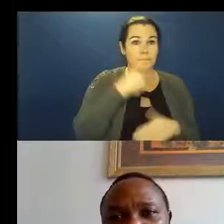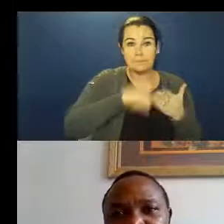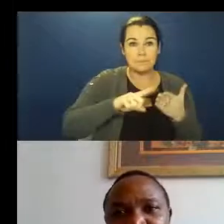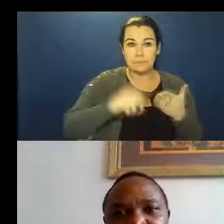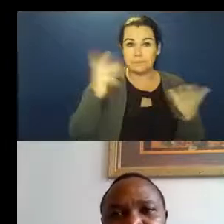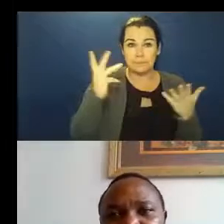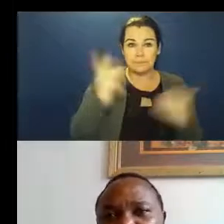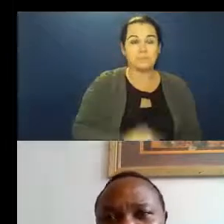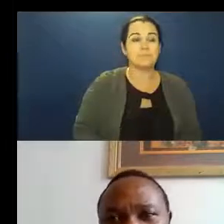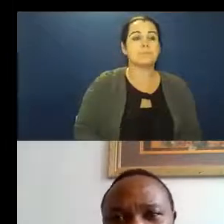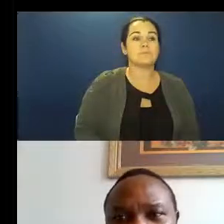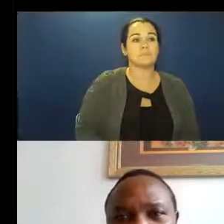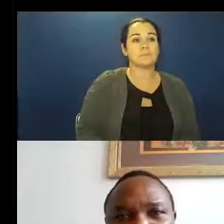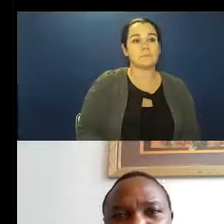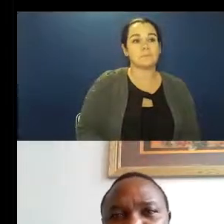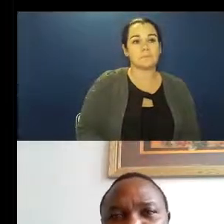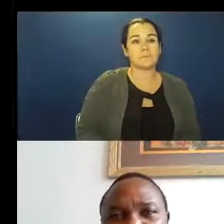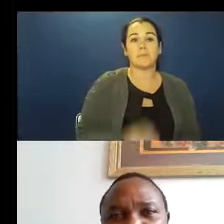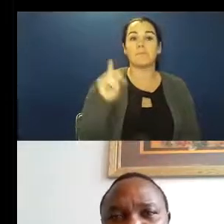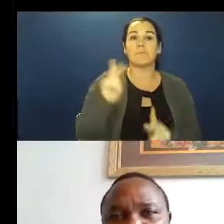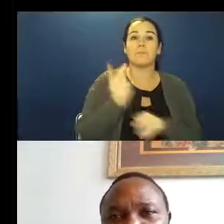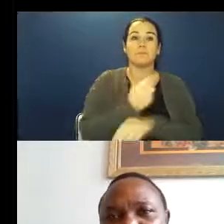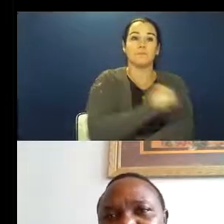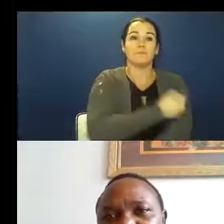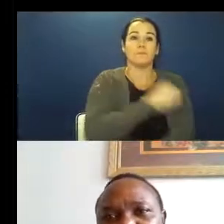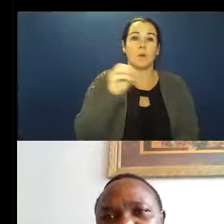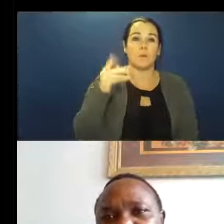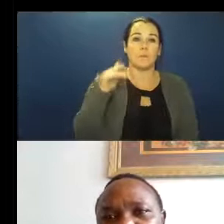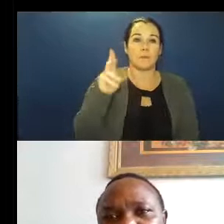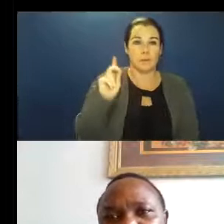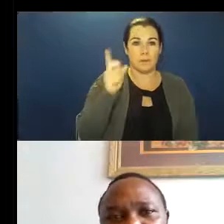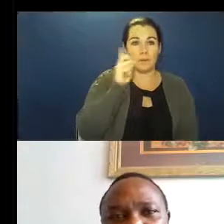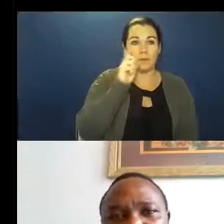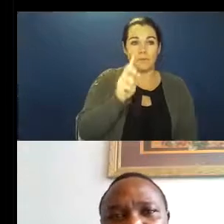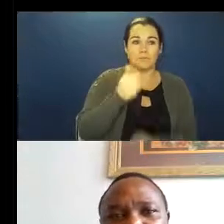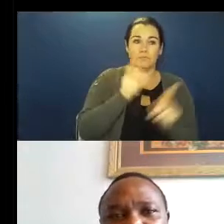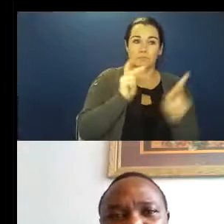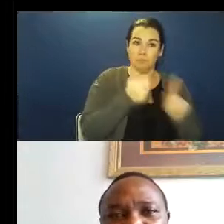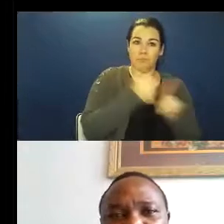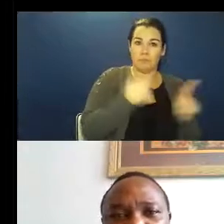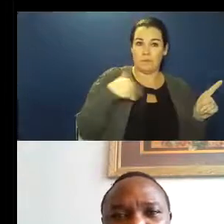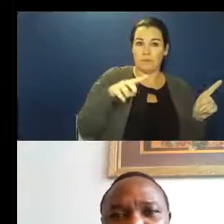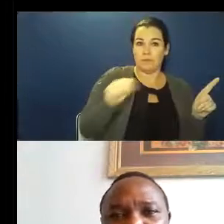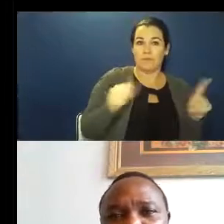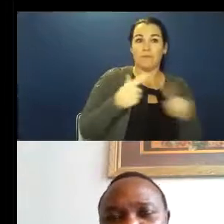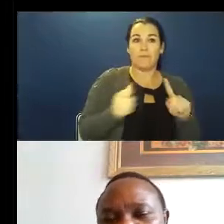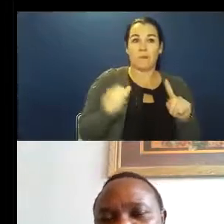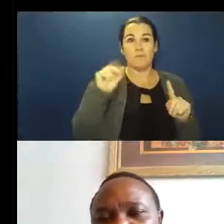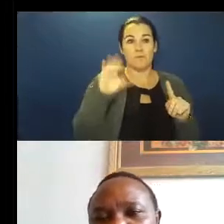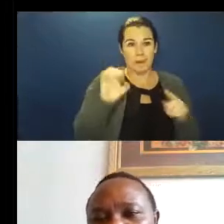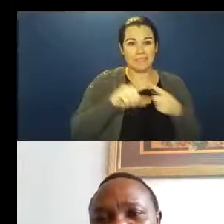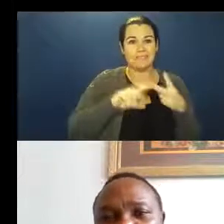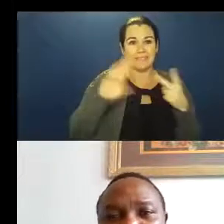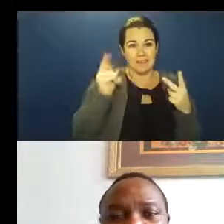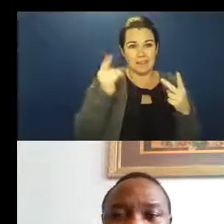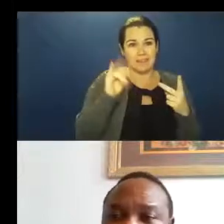the opioid use disorder impacts on employment prospects for people with disabilities from racial, ethnic, diverse backgrounds.